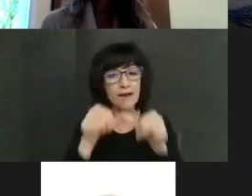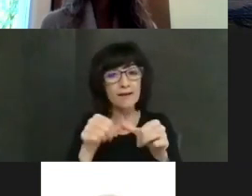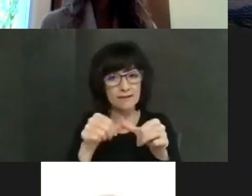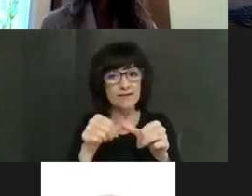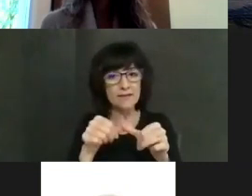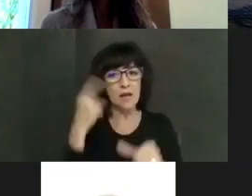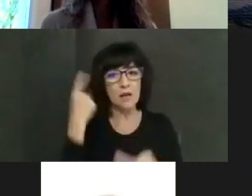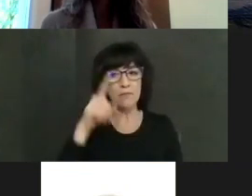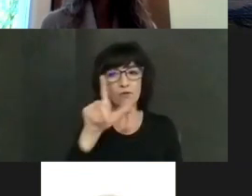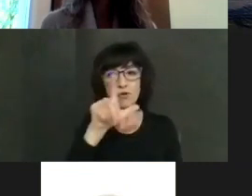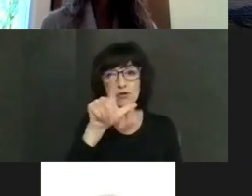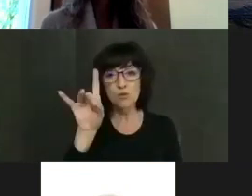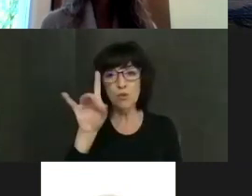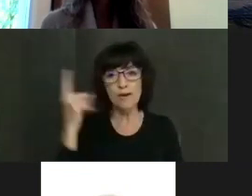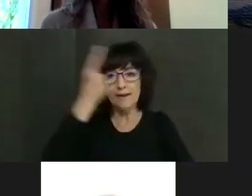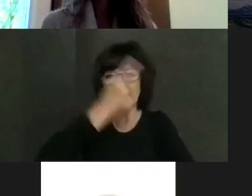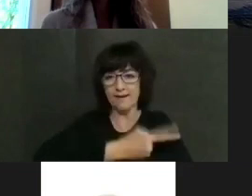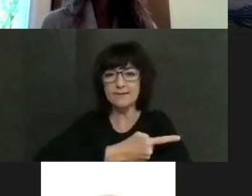period.